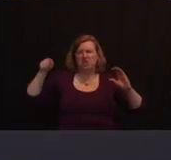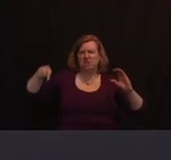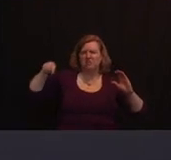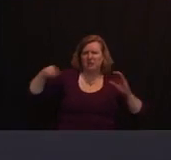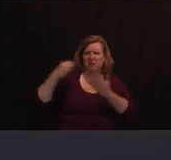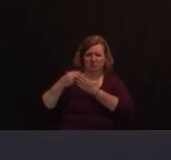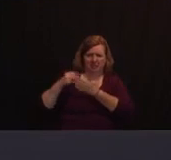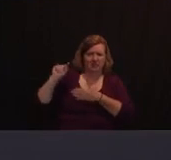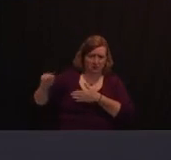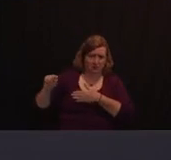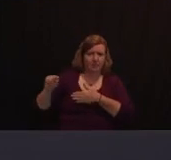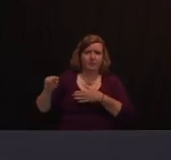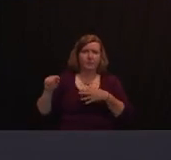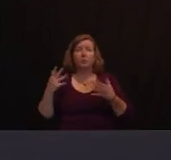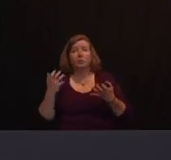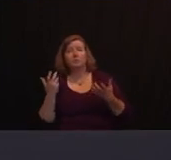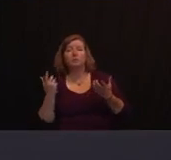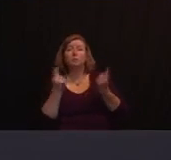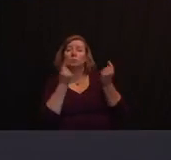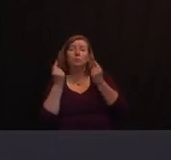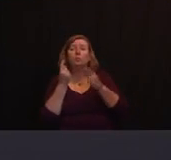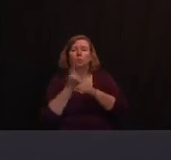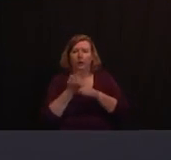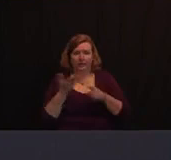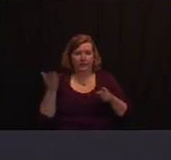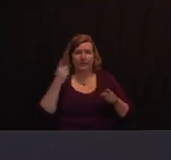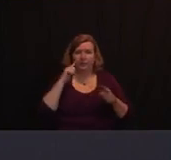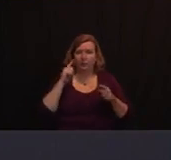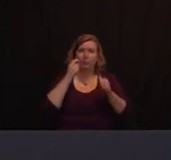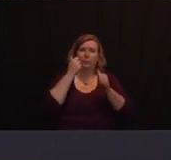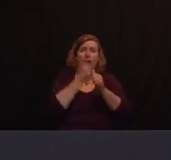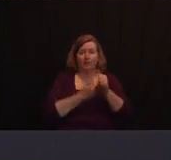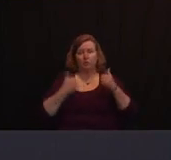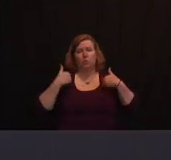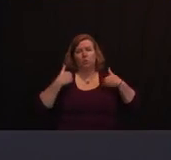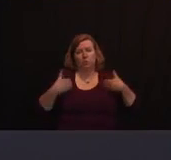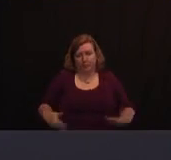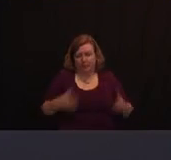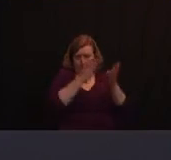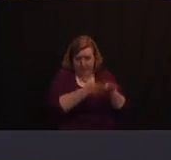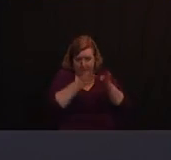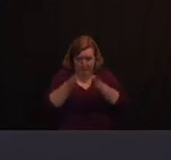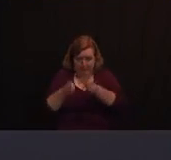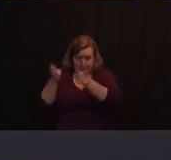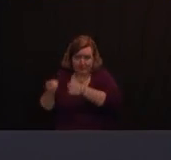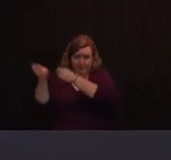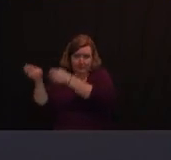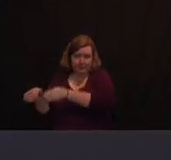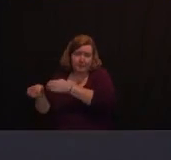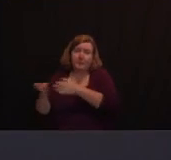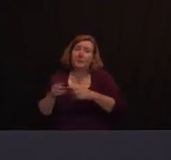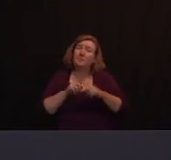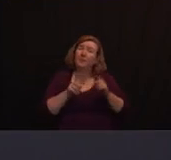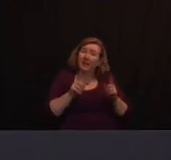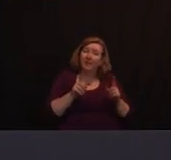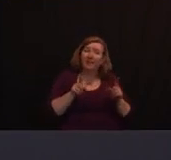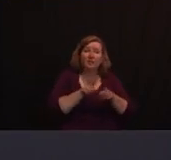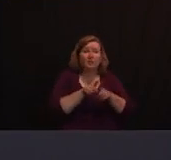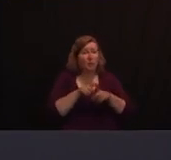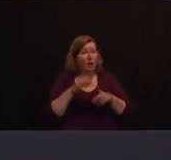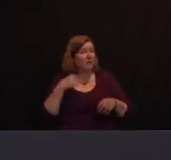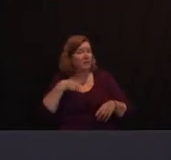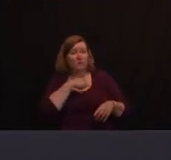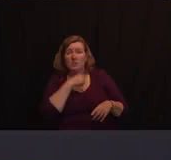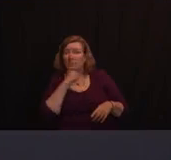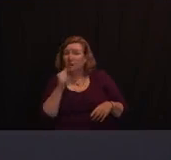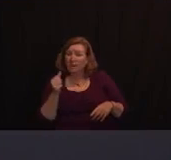it's because we want to do right by every single human being, but it's also because unless we care for all of us in